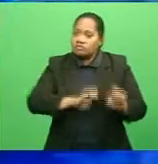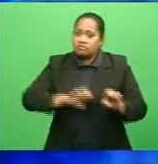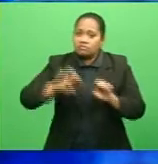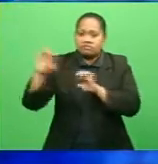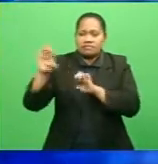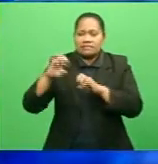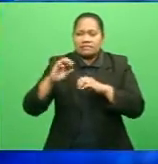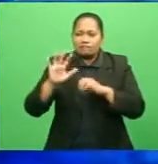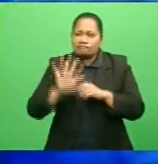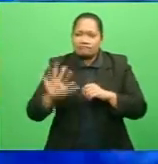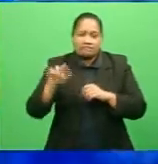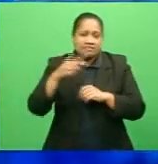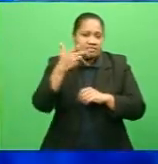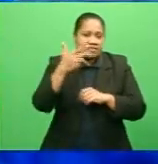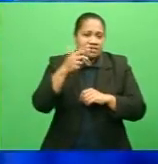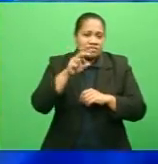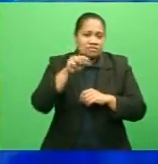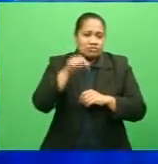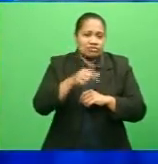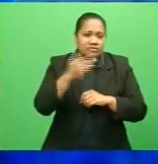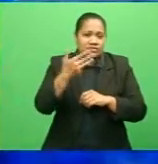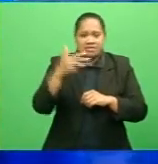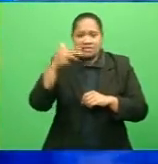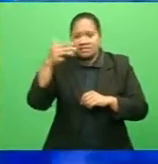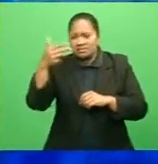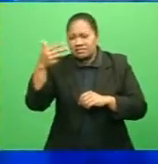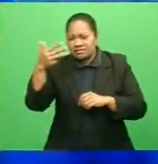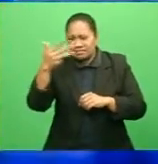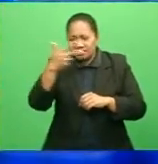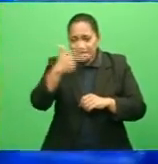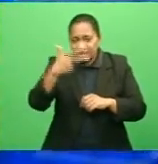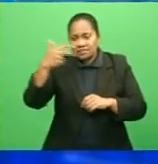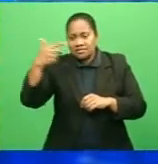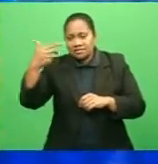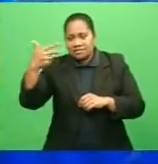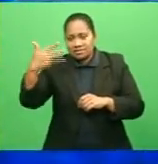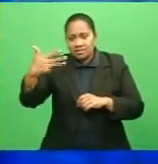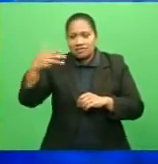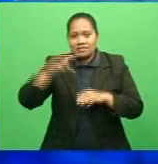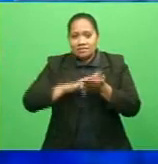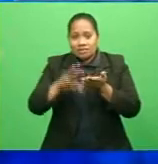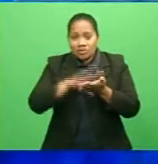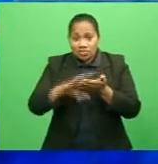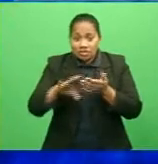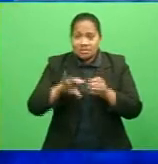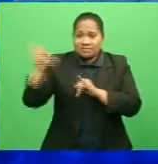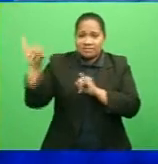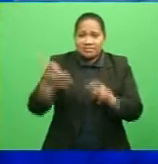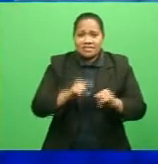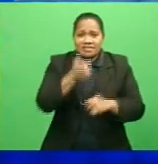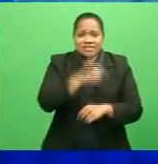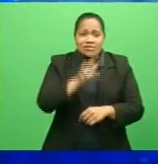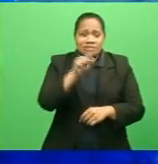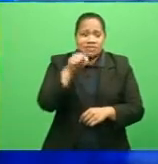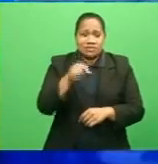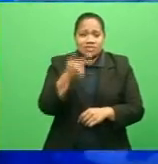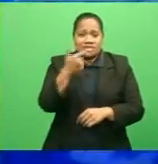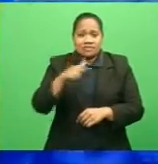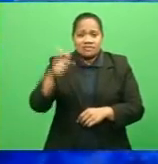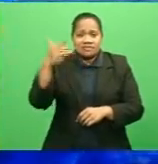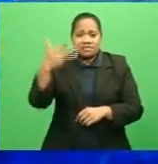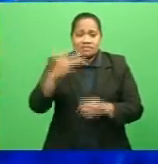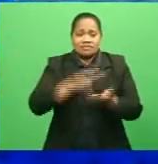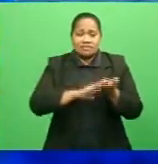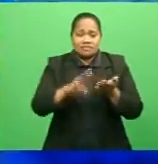at around $0.89 million, while imports were at $61.78 million. Chosoyana Nunga reports